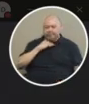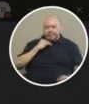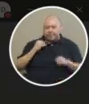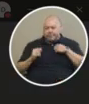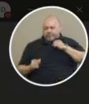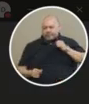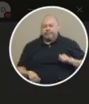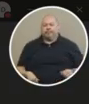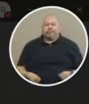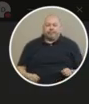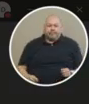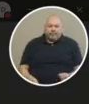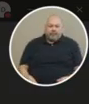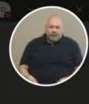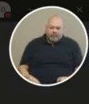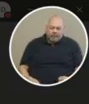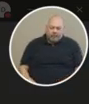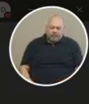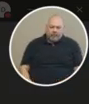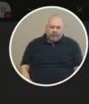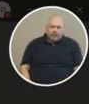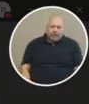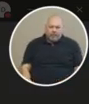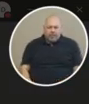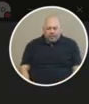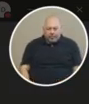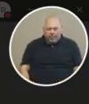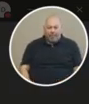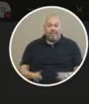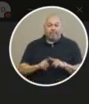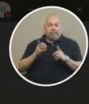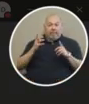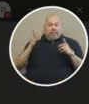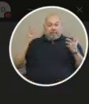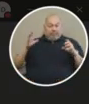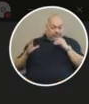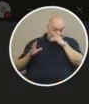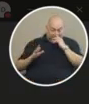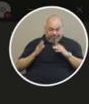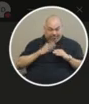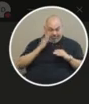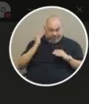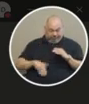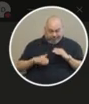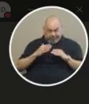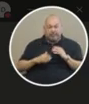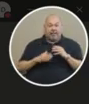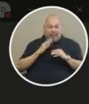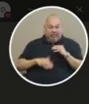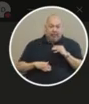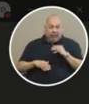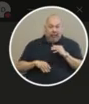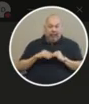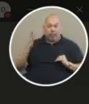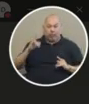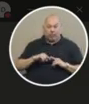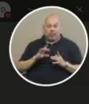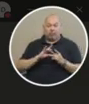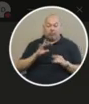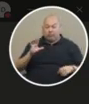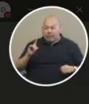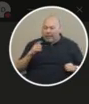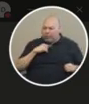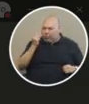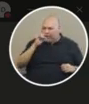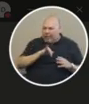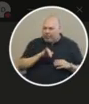We're going to do all questions. At the end of the presentation, At the end of all presentations, we will start questions. I've got a list of all of you who want to speak. I understand that,